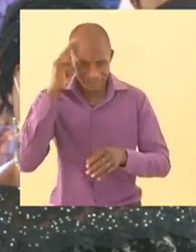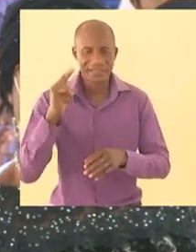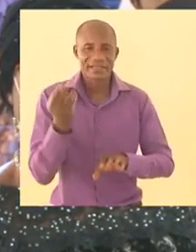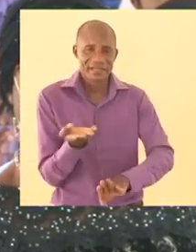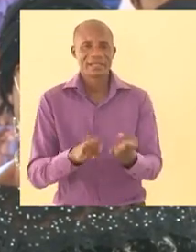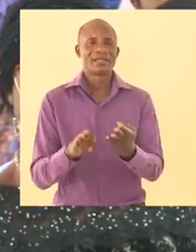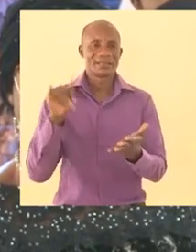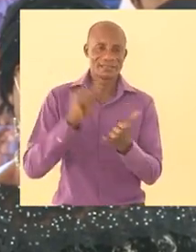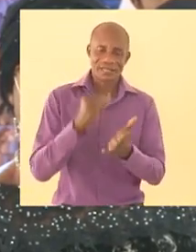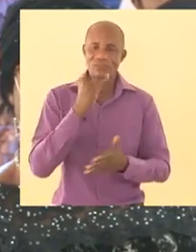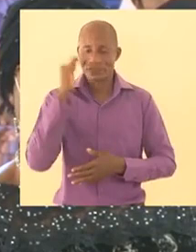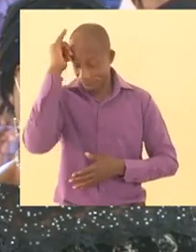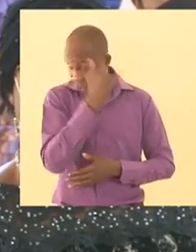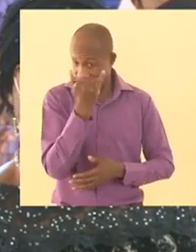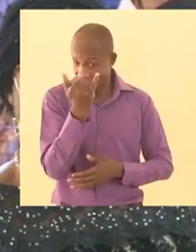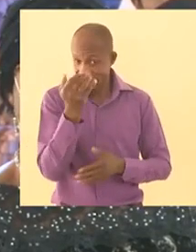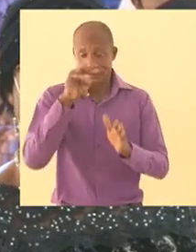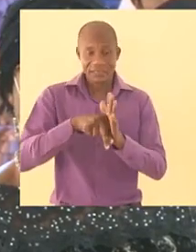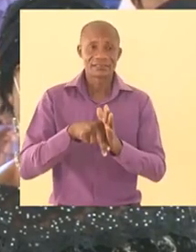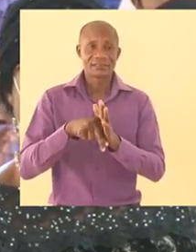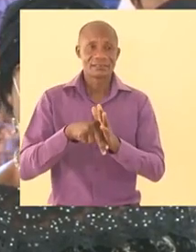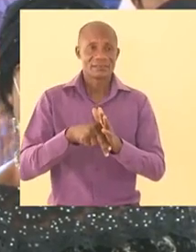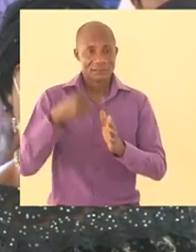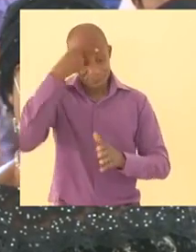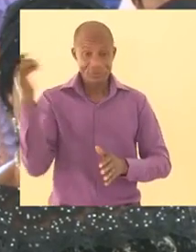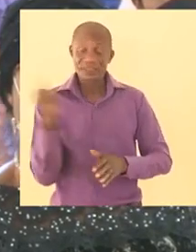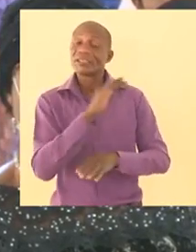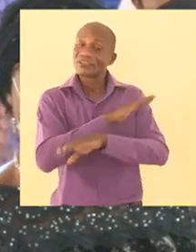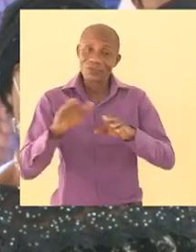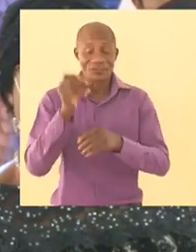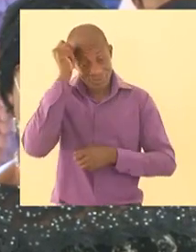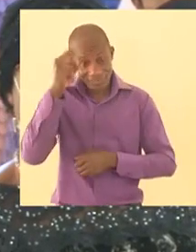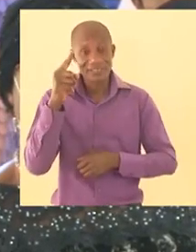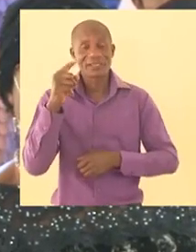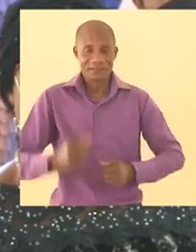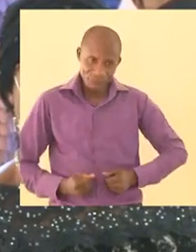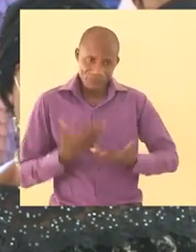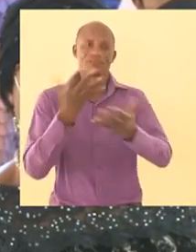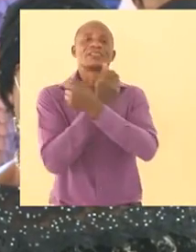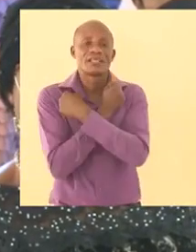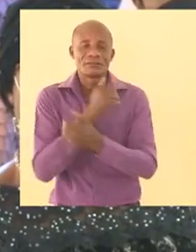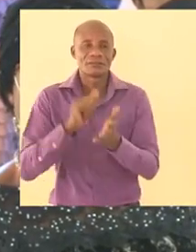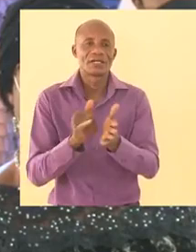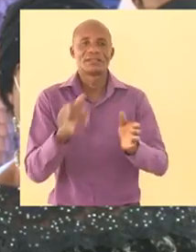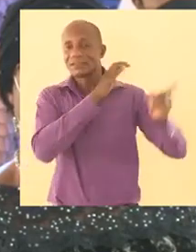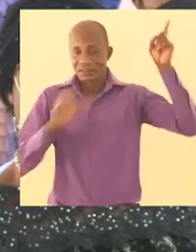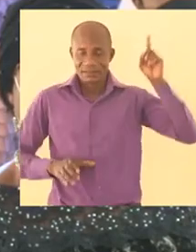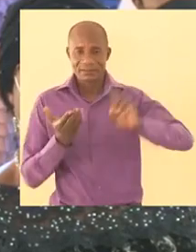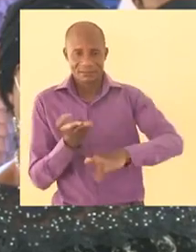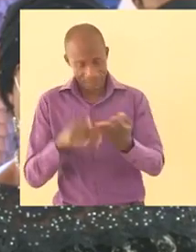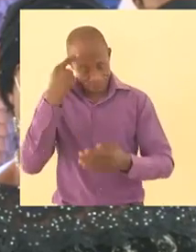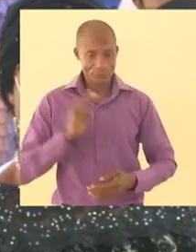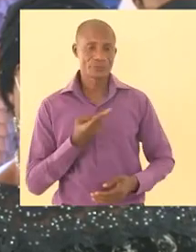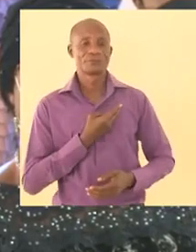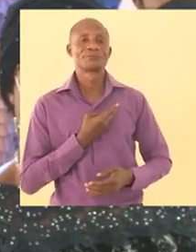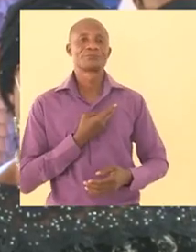to them it's foolishness because they don't understand the sacrificial love, Christ coming to die in our place to redeem us, and so